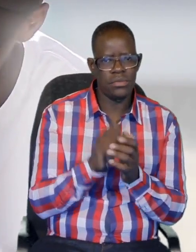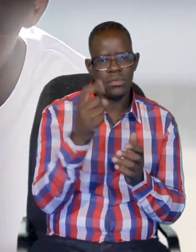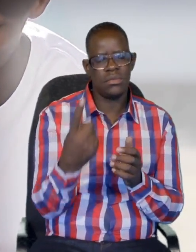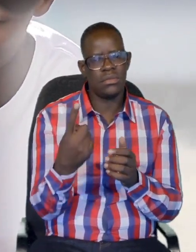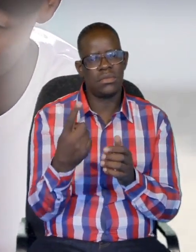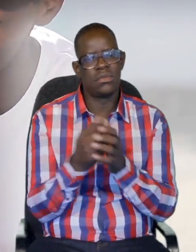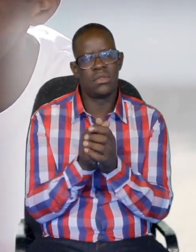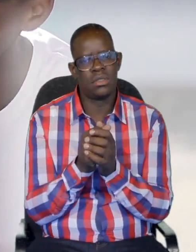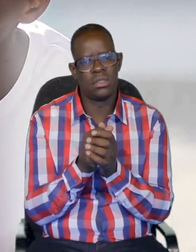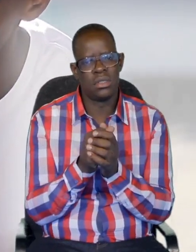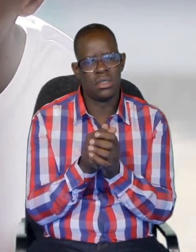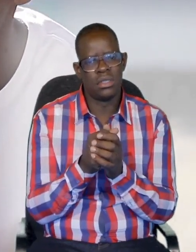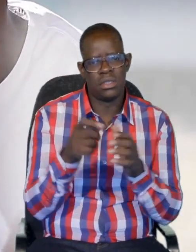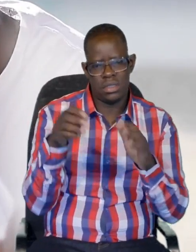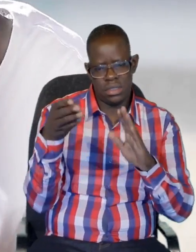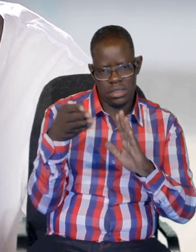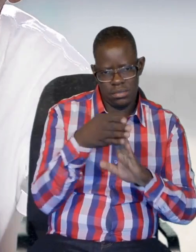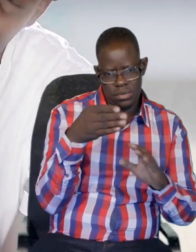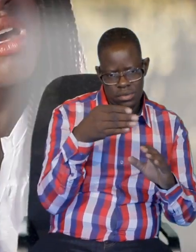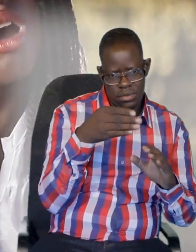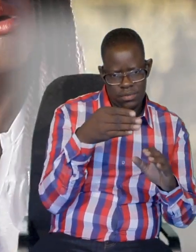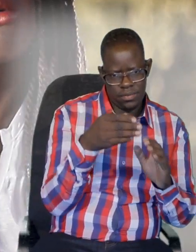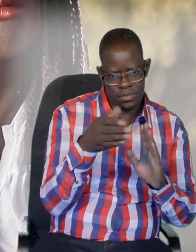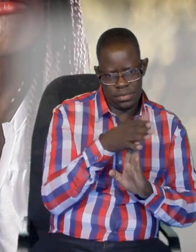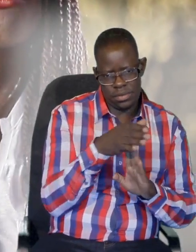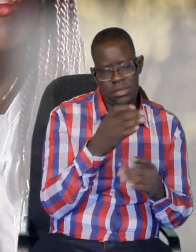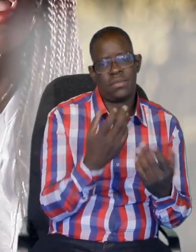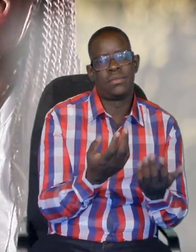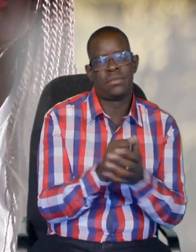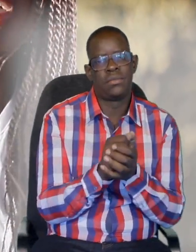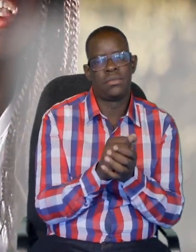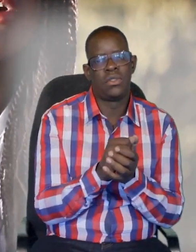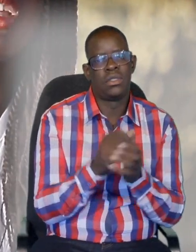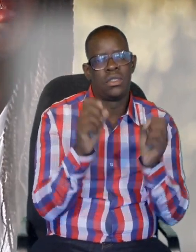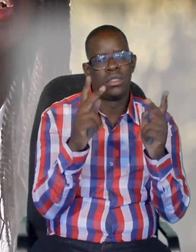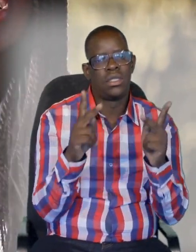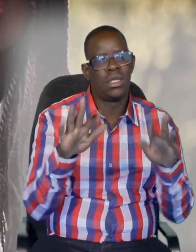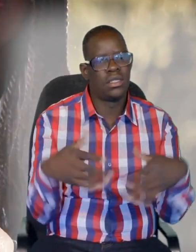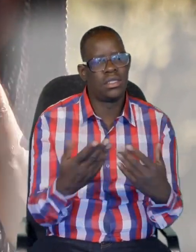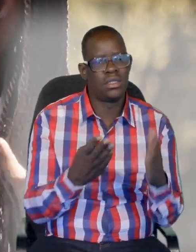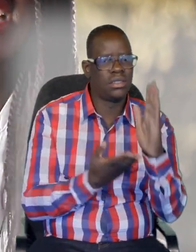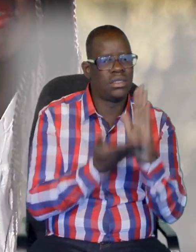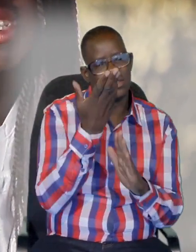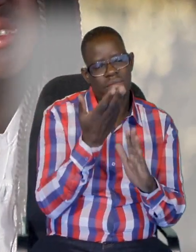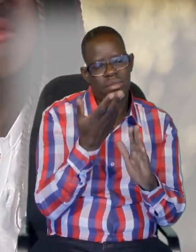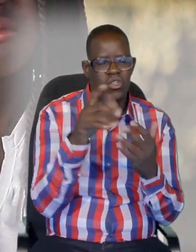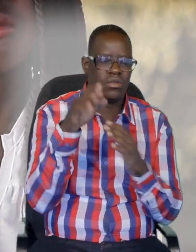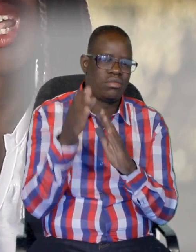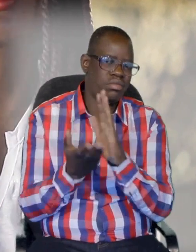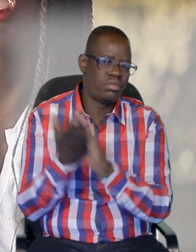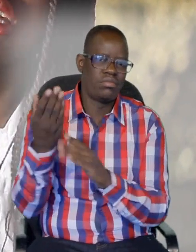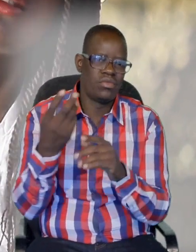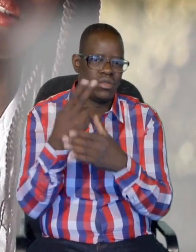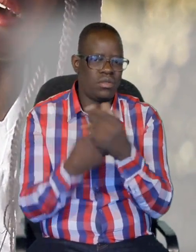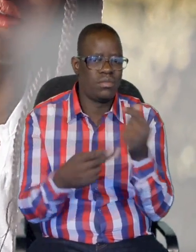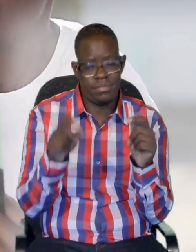equity, which is current income for 3,000. Oh, I was wondering whether it will increase on both items, but I